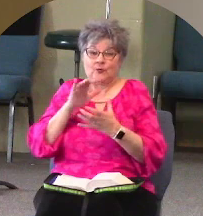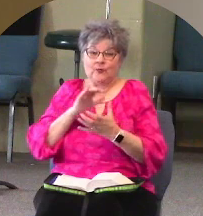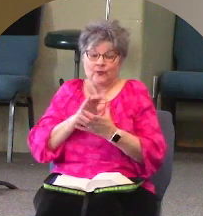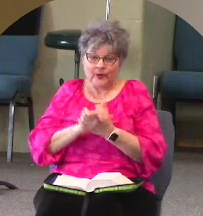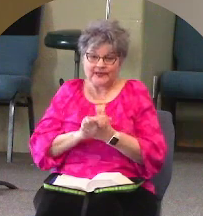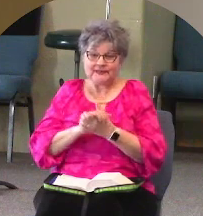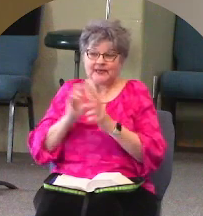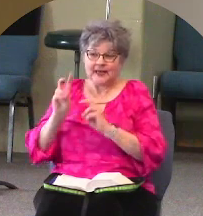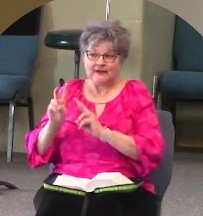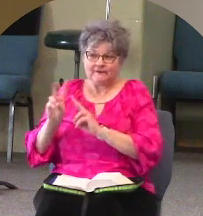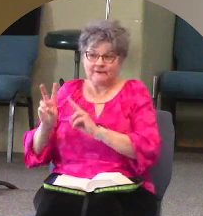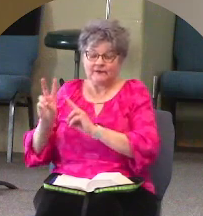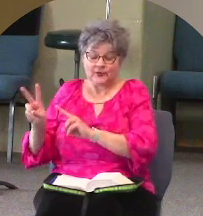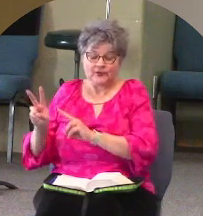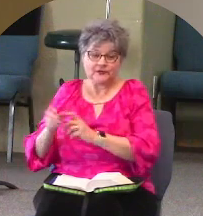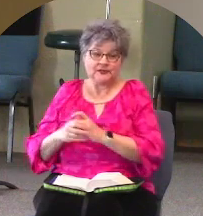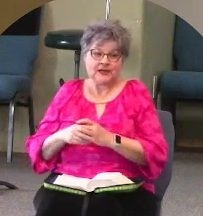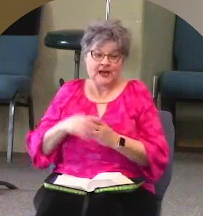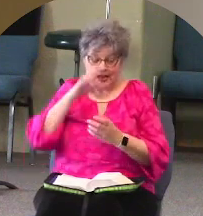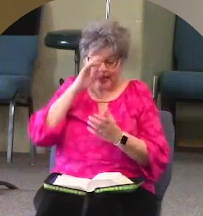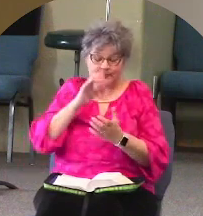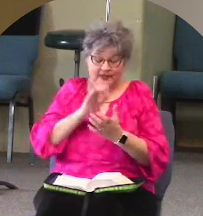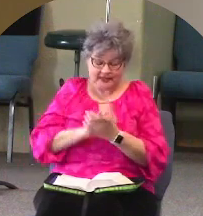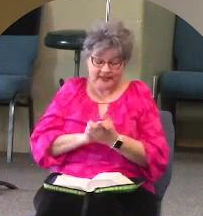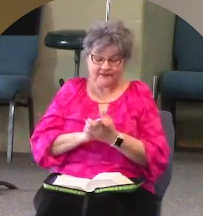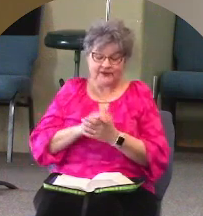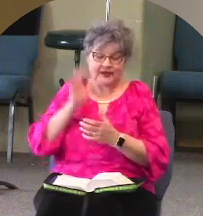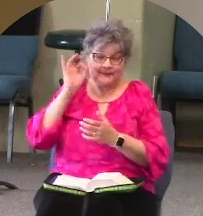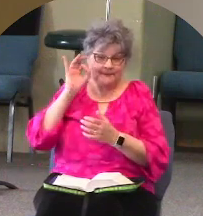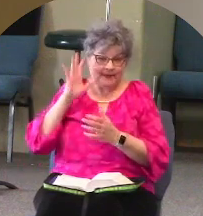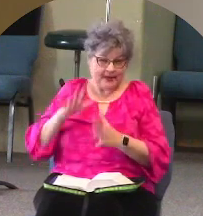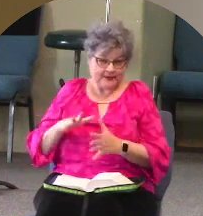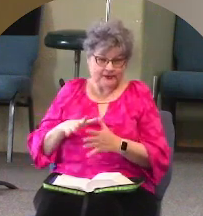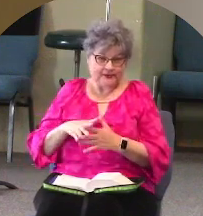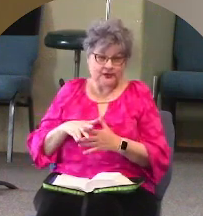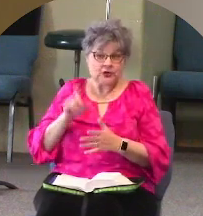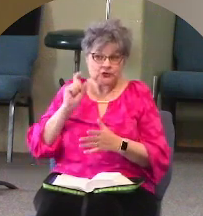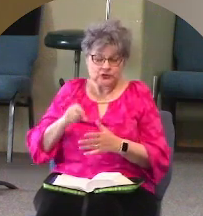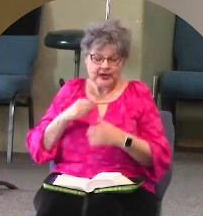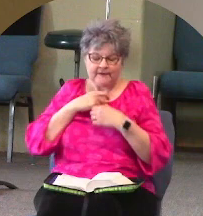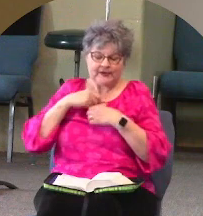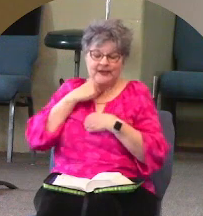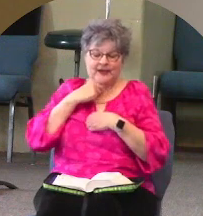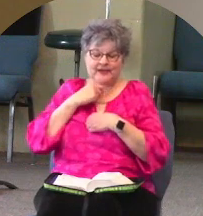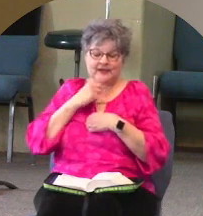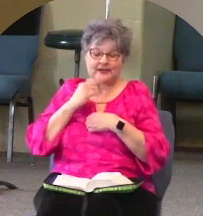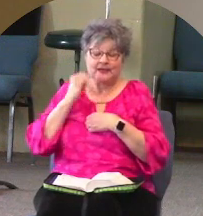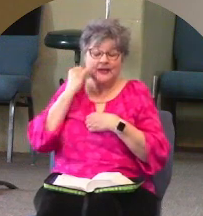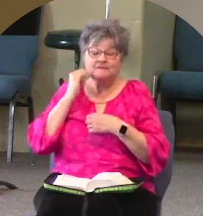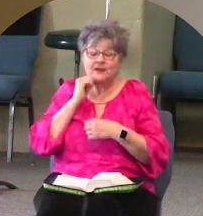supposed to wear a tie, and if a pastor doesn't wear his tie, I'm not sure he's saved.